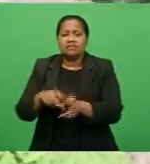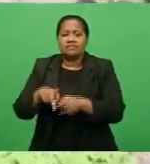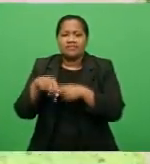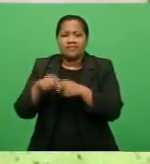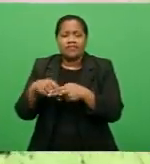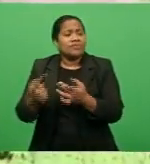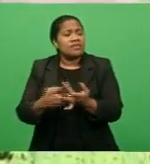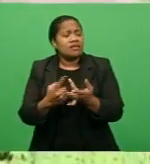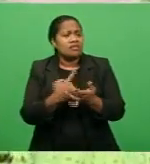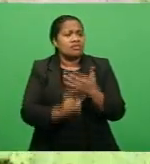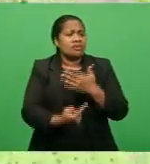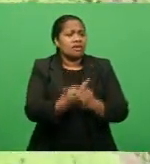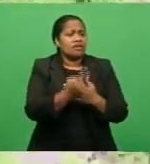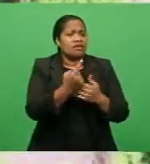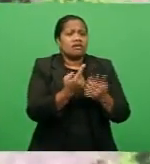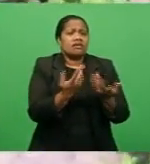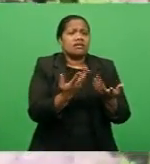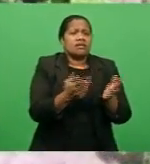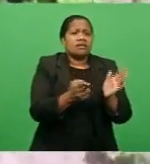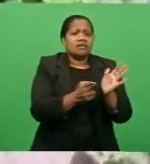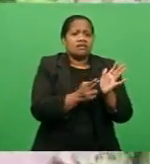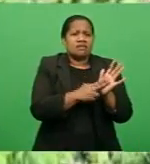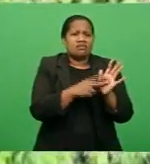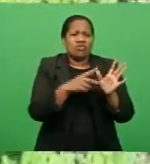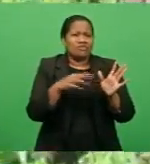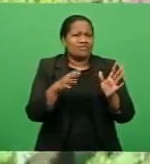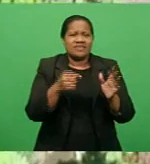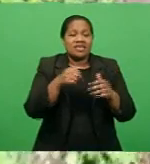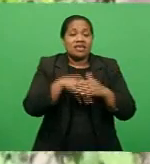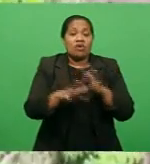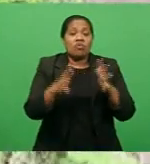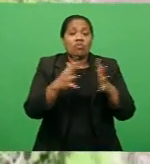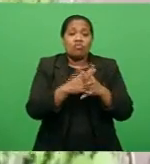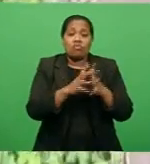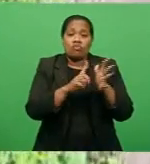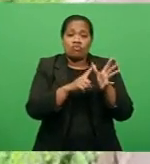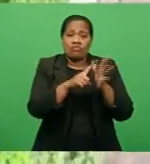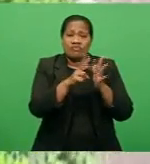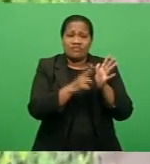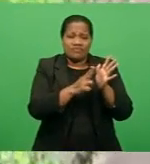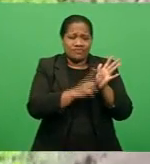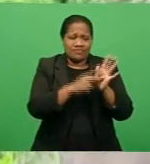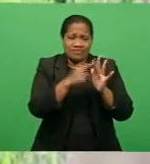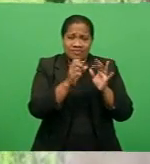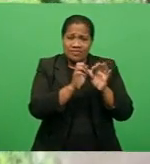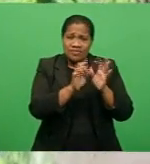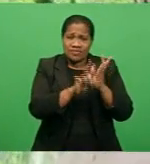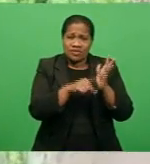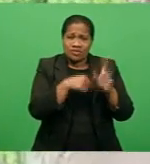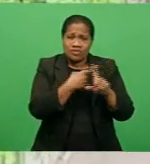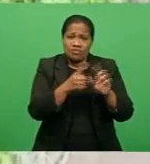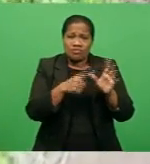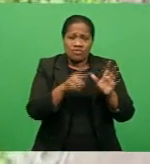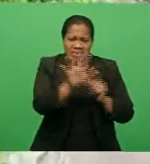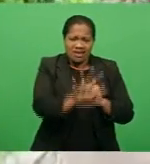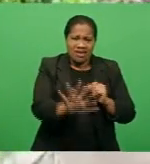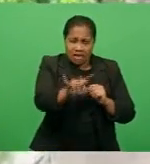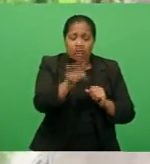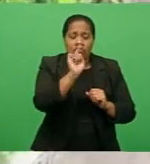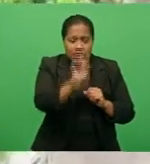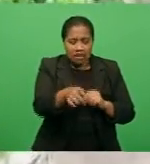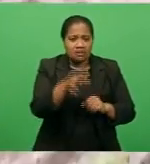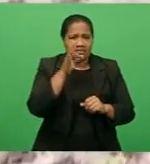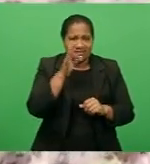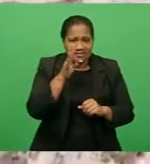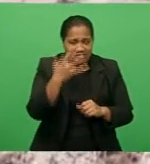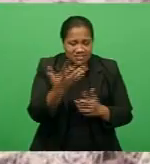was conducted at the Number Ono settlement in the Wainimbuka area, which led to the discovery of plants believed to be marijuana. The owner of the